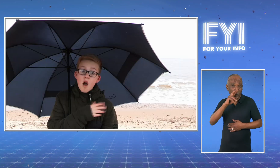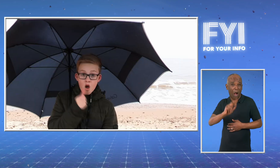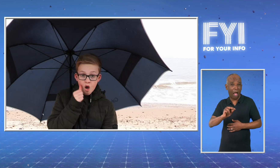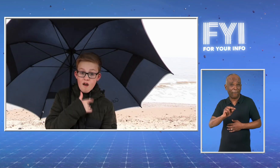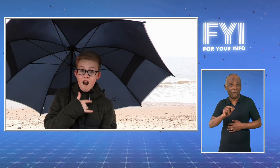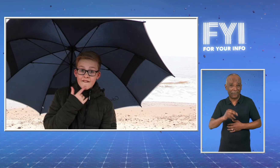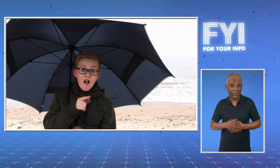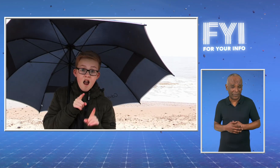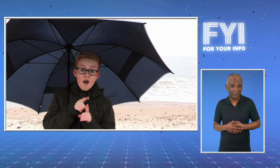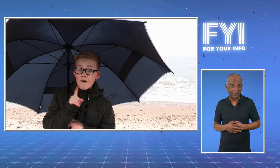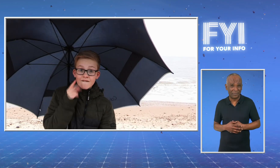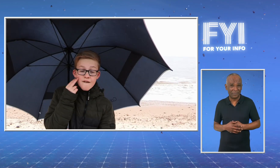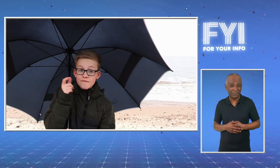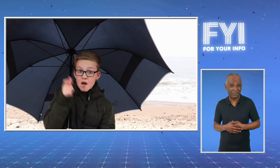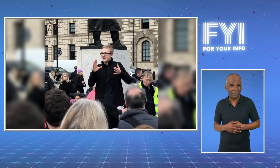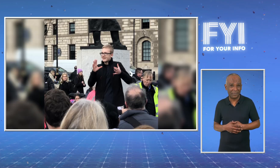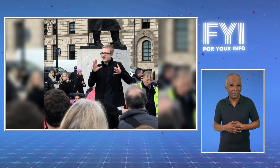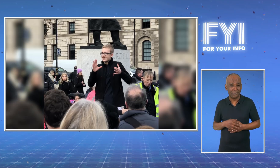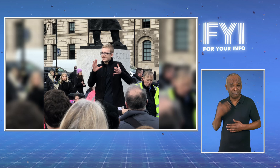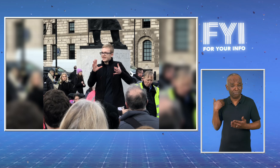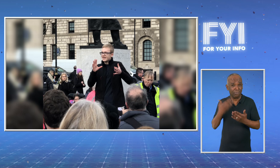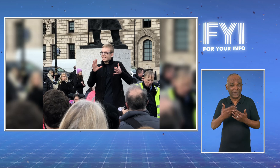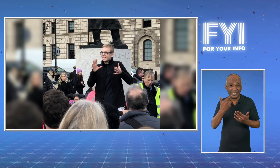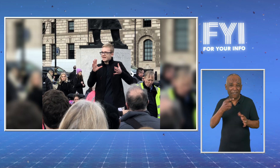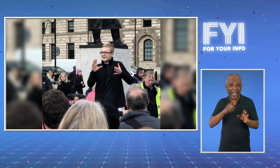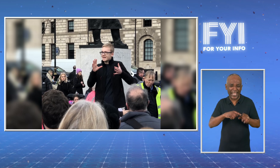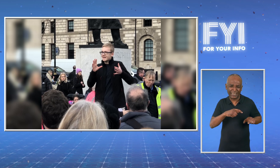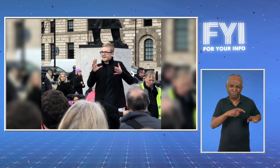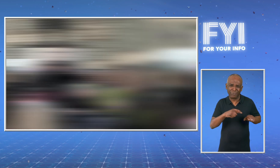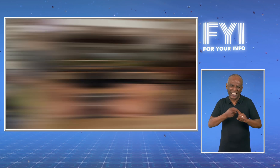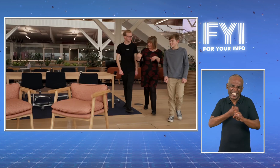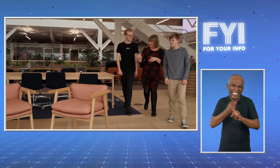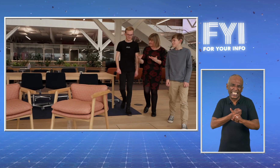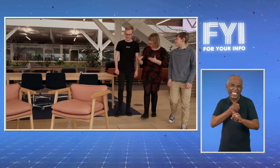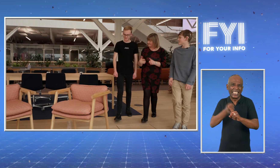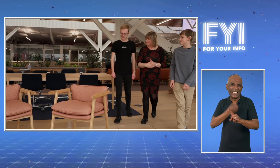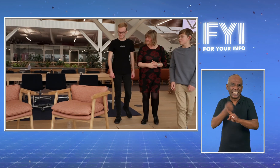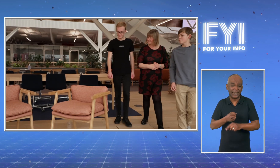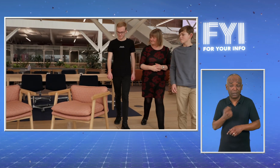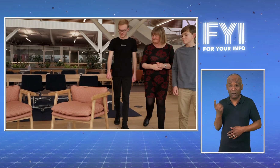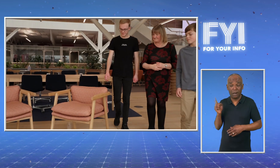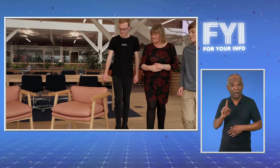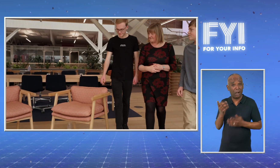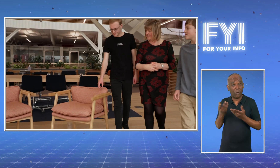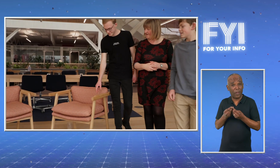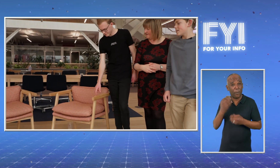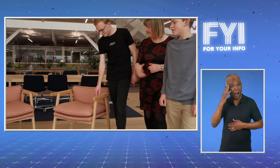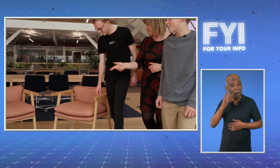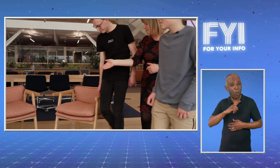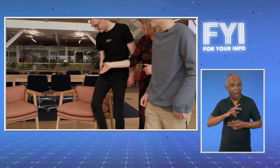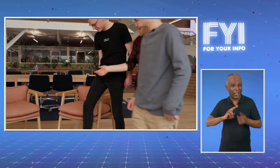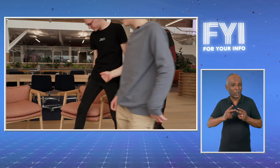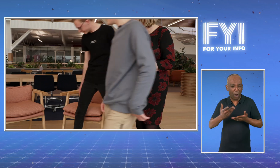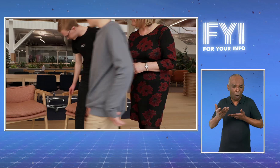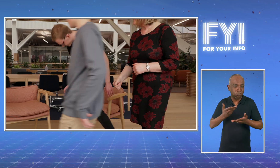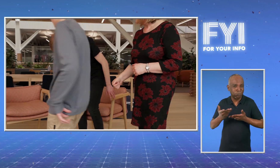FYI about when he was 12 years old. And 7 years on, he's still fighting. Today, he's joined by his mum, Anne, who